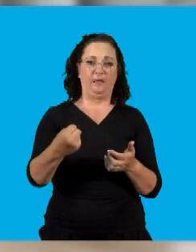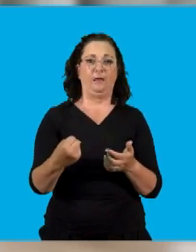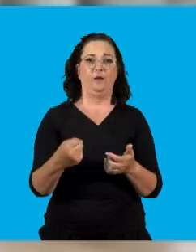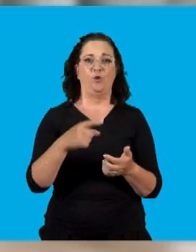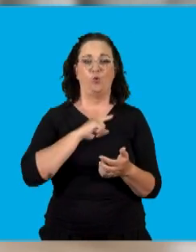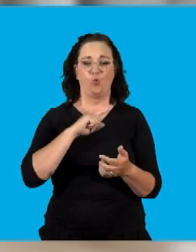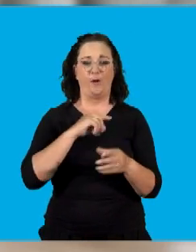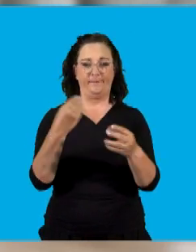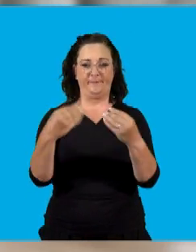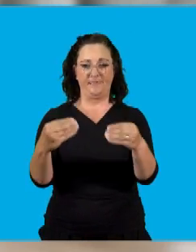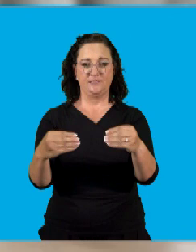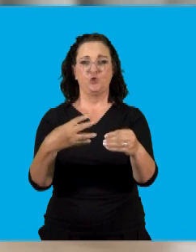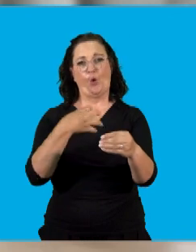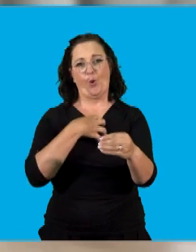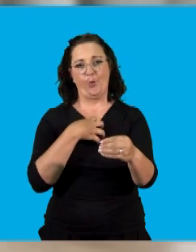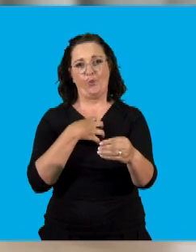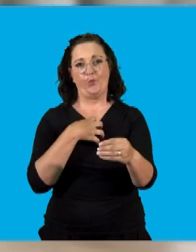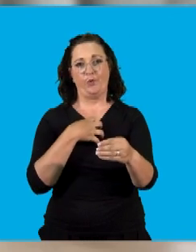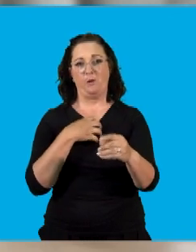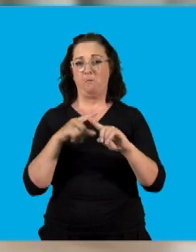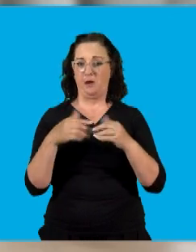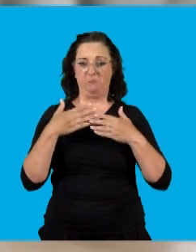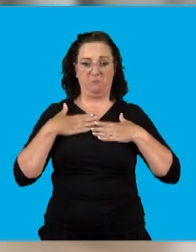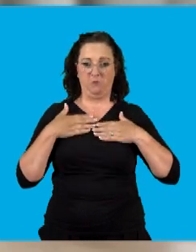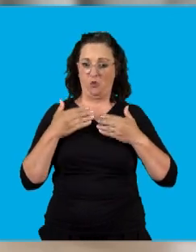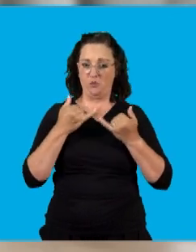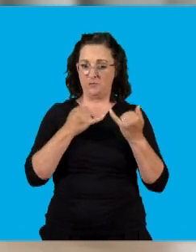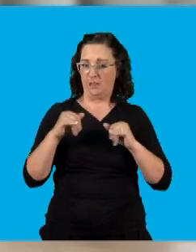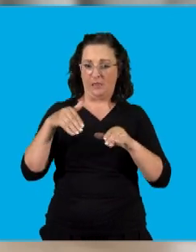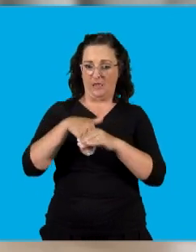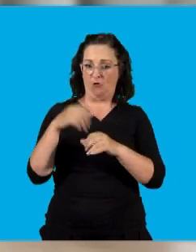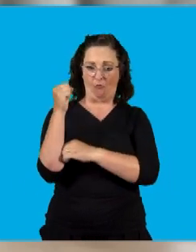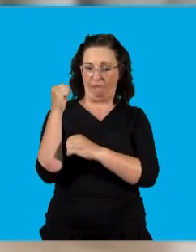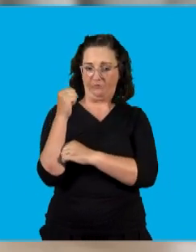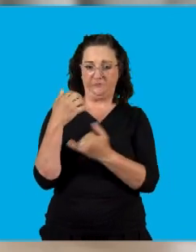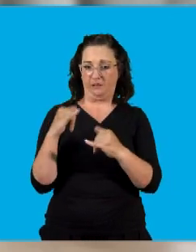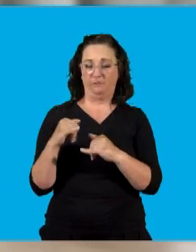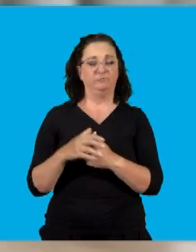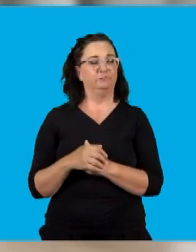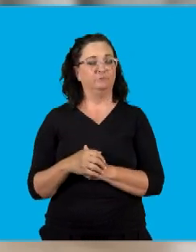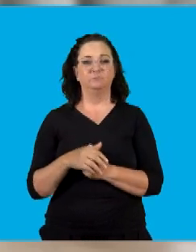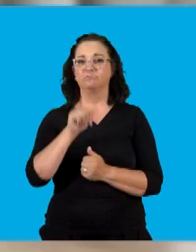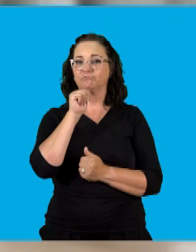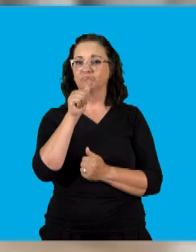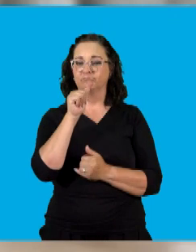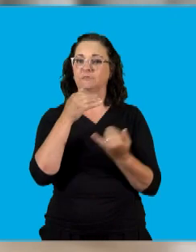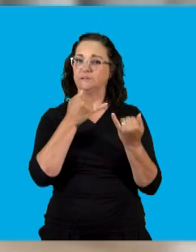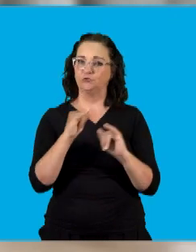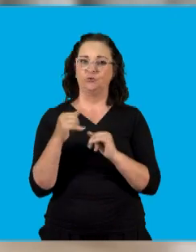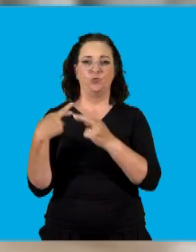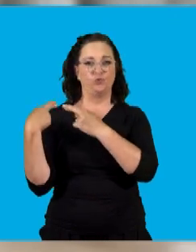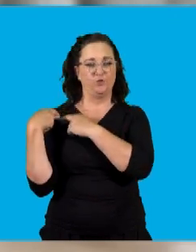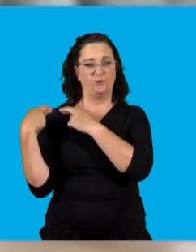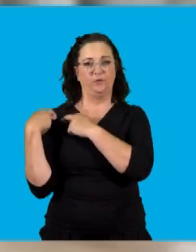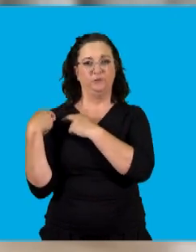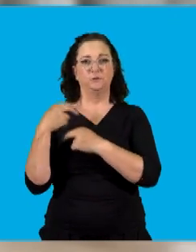the debts of the business, even if they are no longer in the office. They can go and take their personal assets to come and